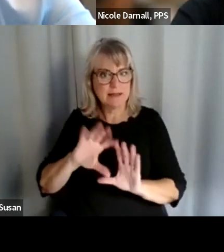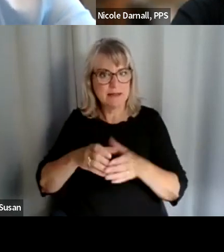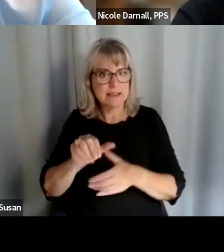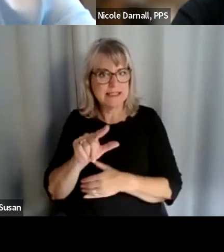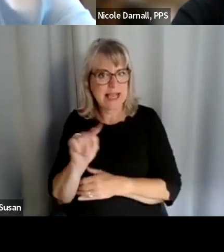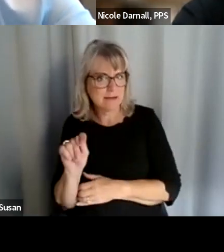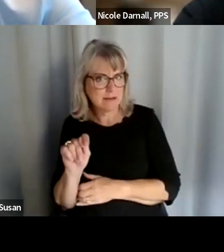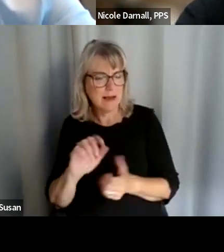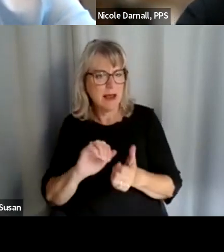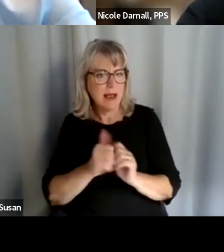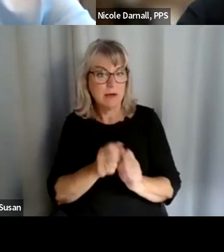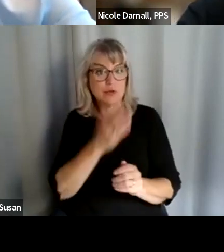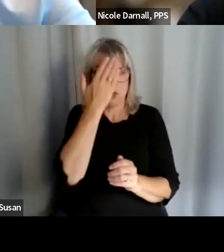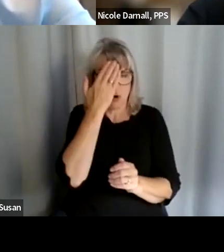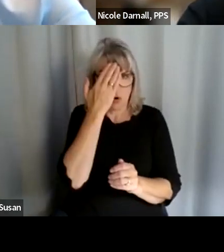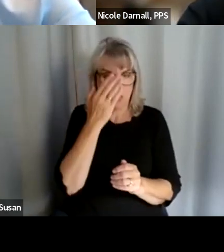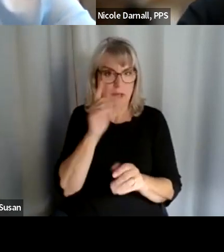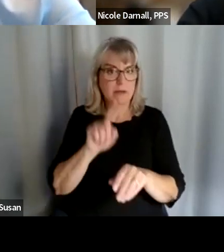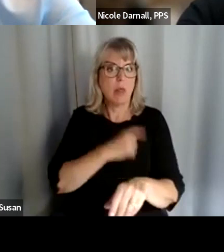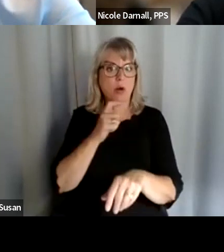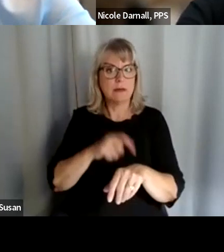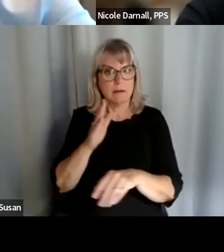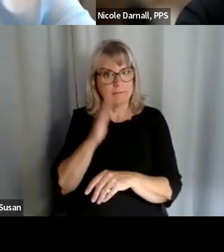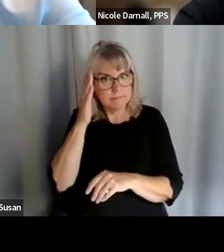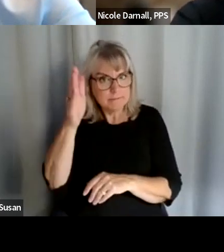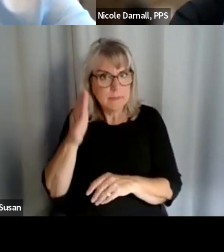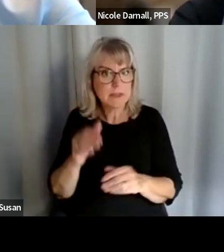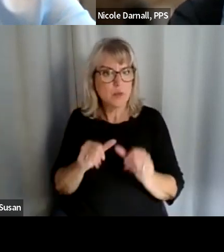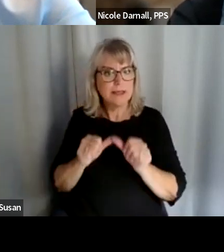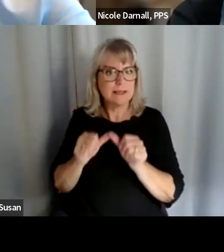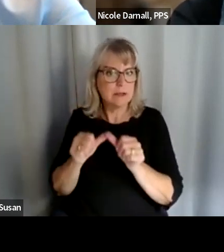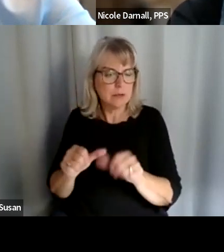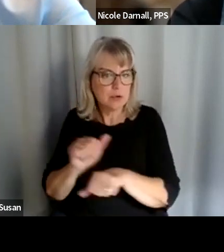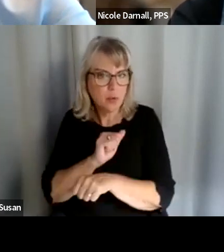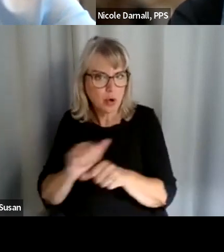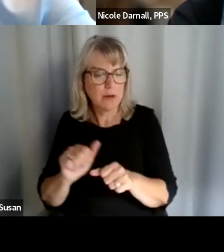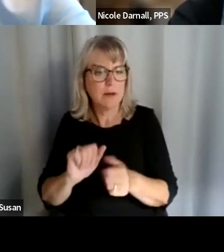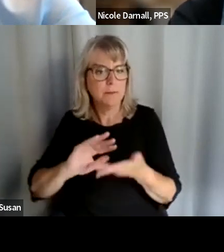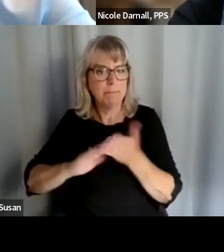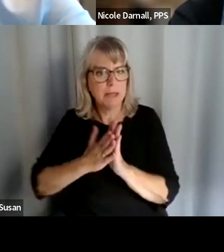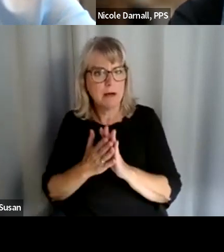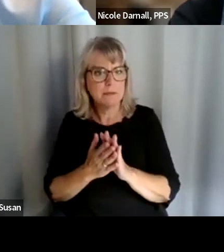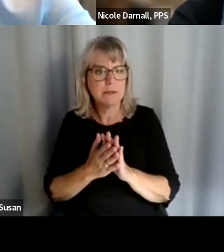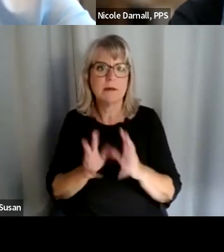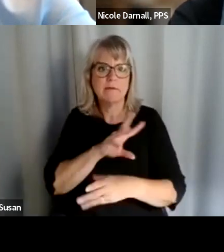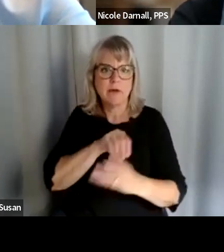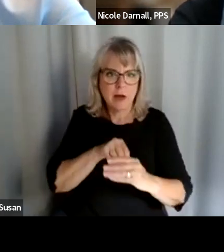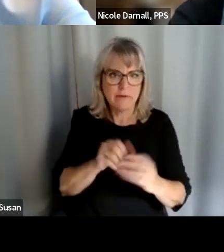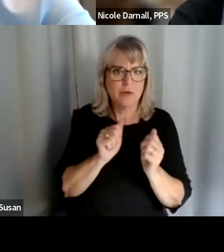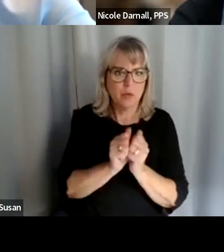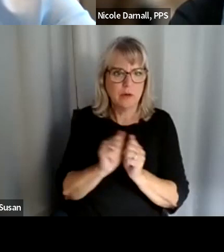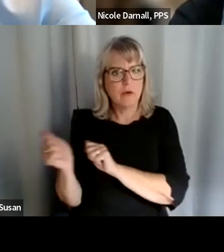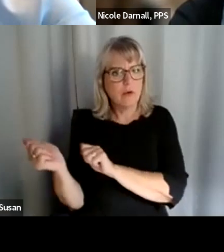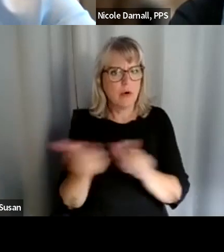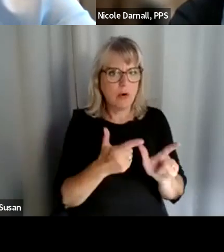make sure that in the long run, as we move forward, this becomes part and parcel of all